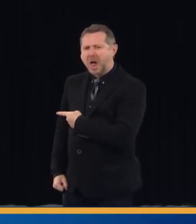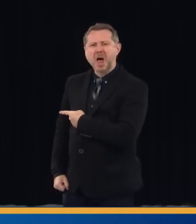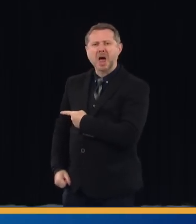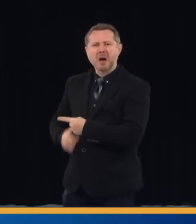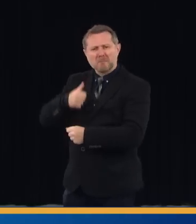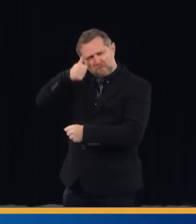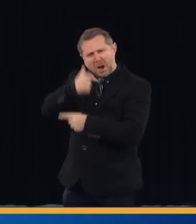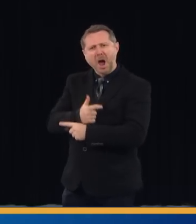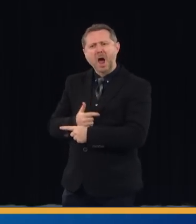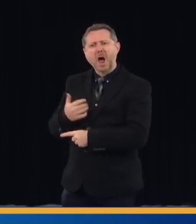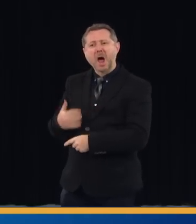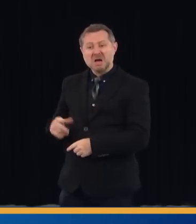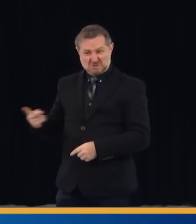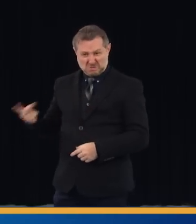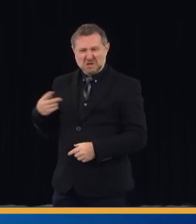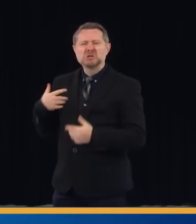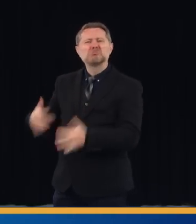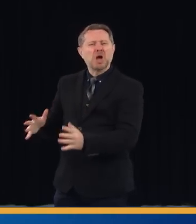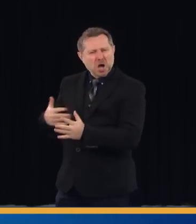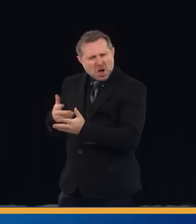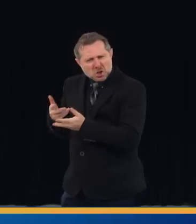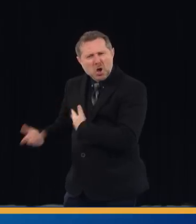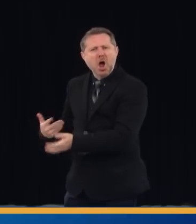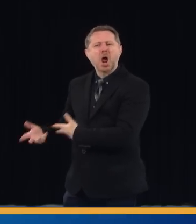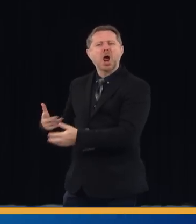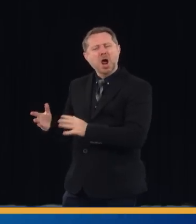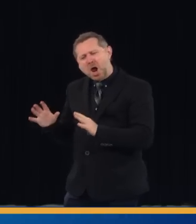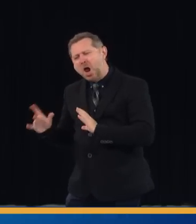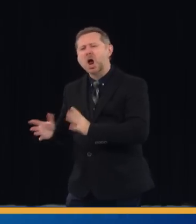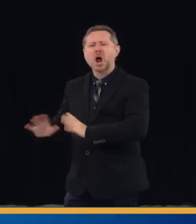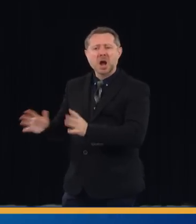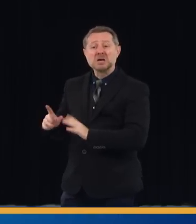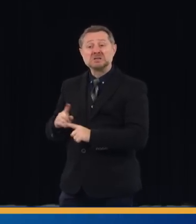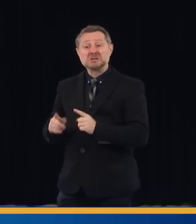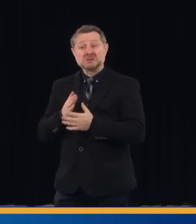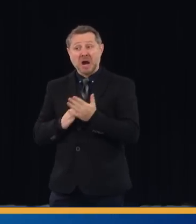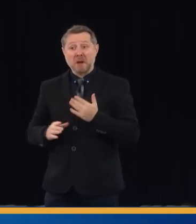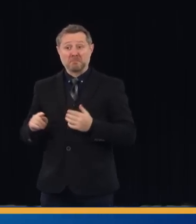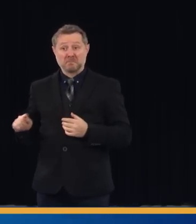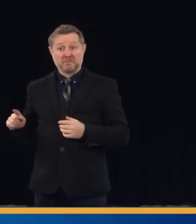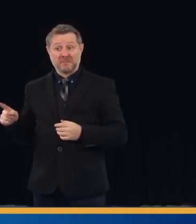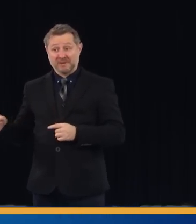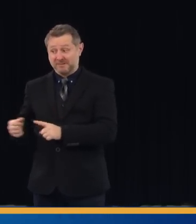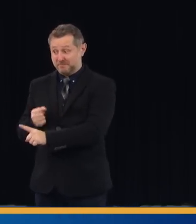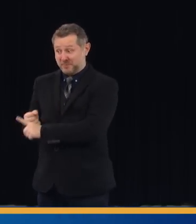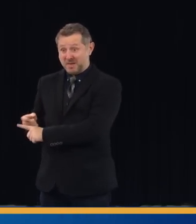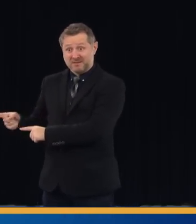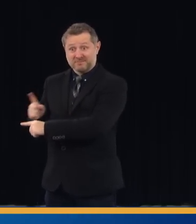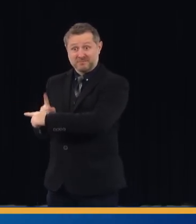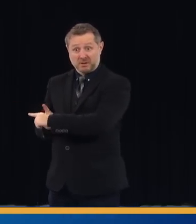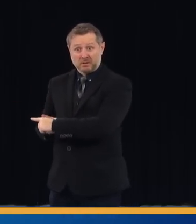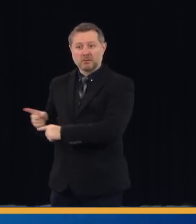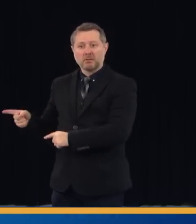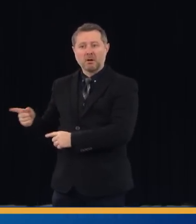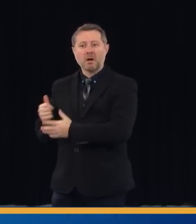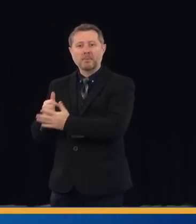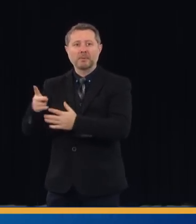And we talked about it. And in some ways, this can be very instructive, I think, to many